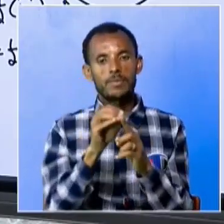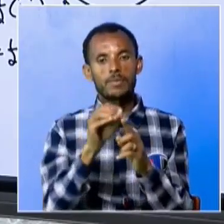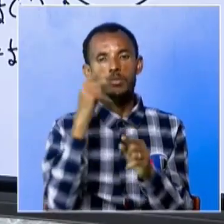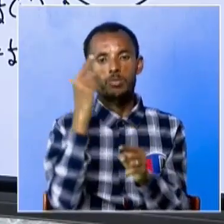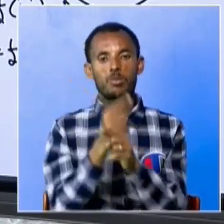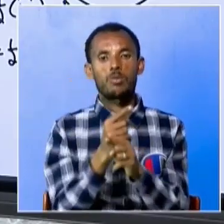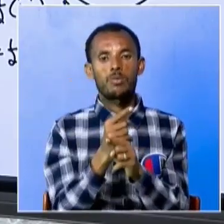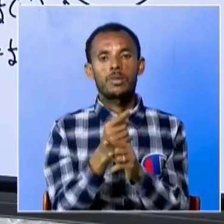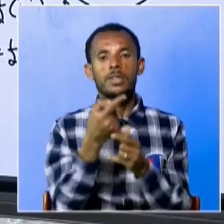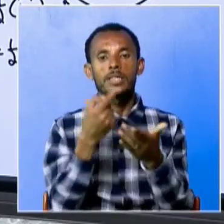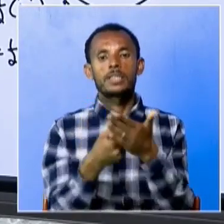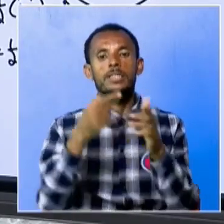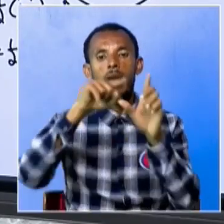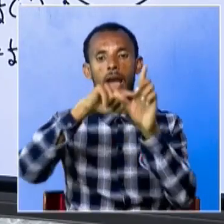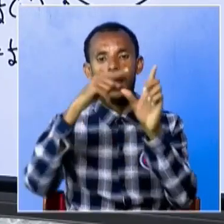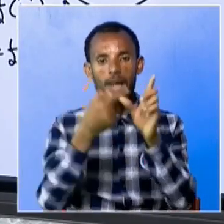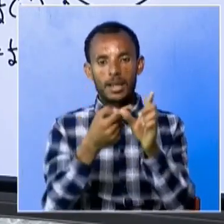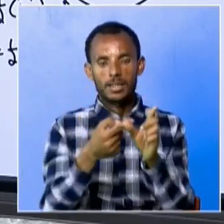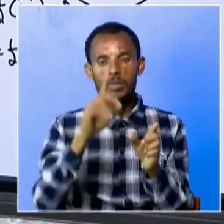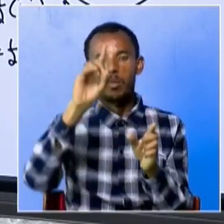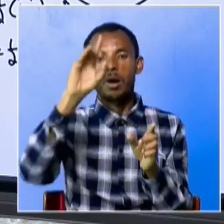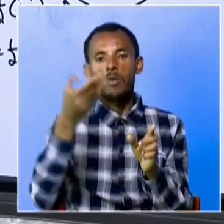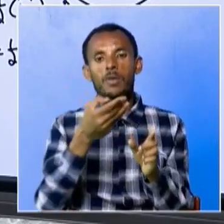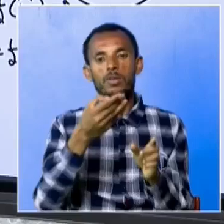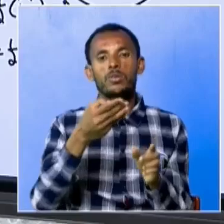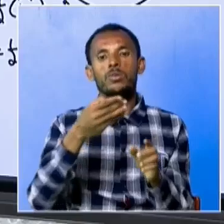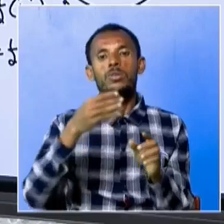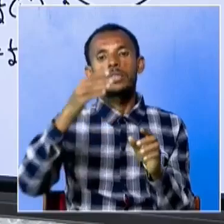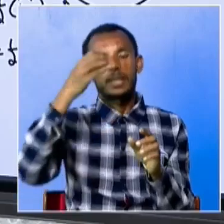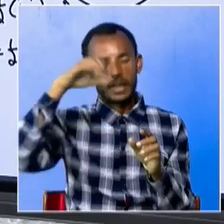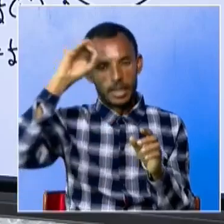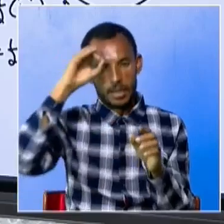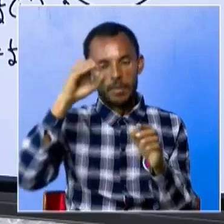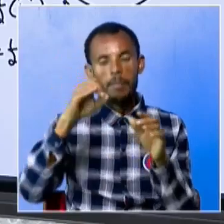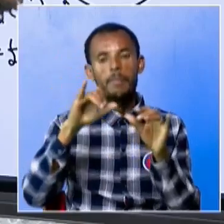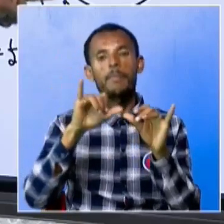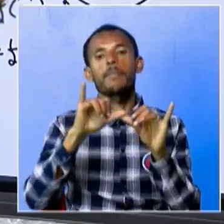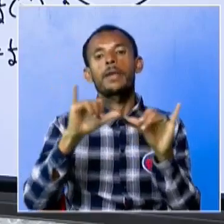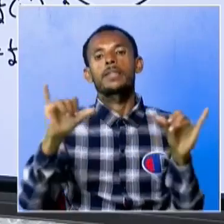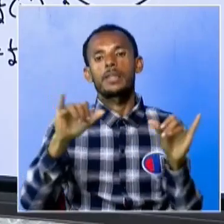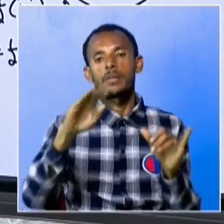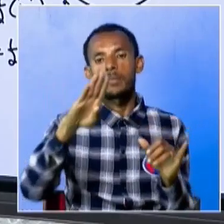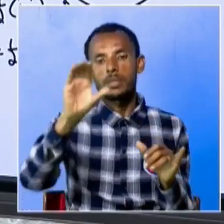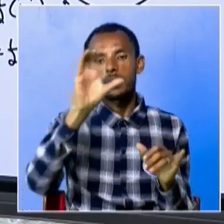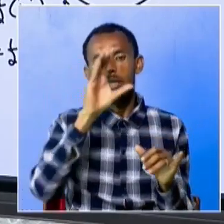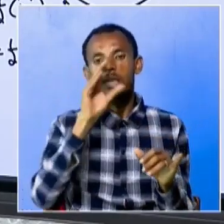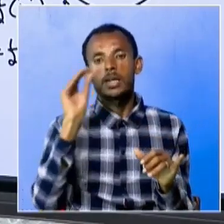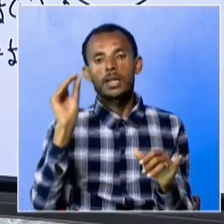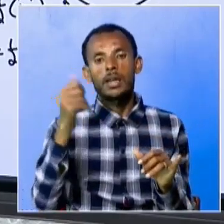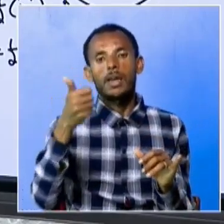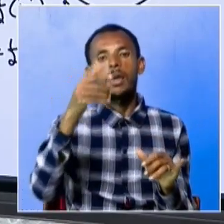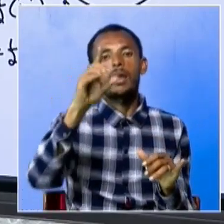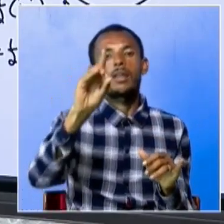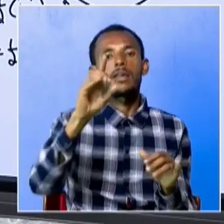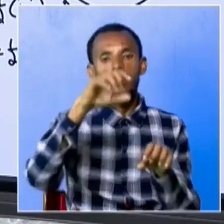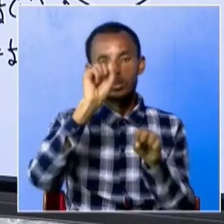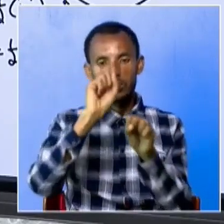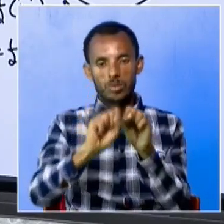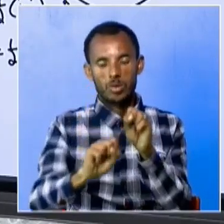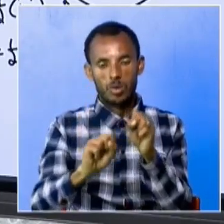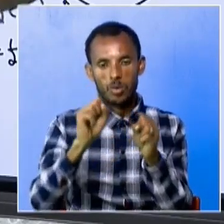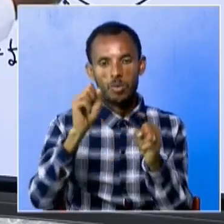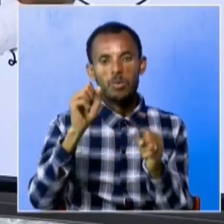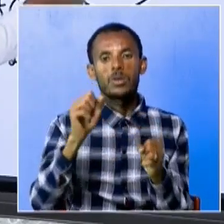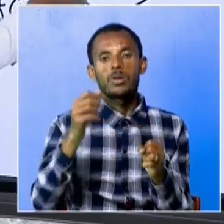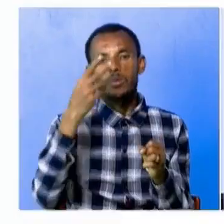prove this angle is half of the degree measure of BC and AD, right? So